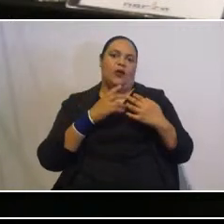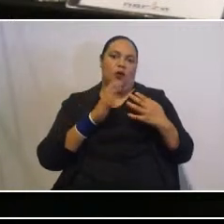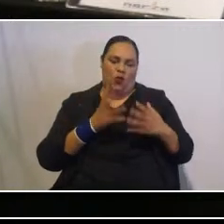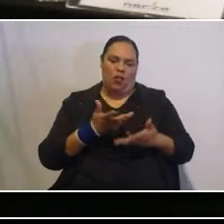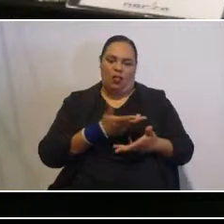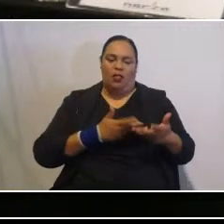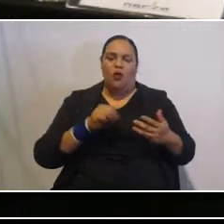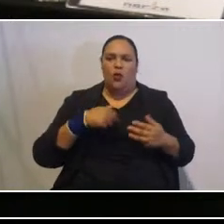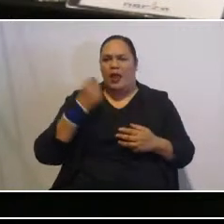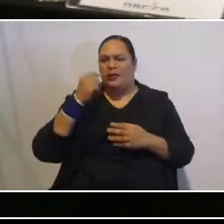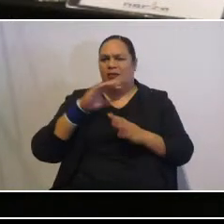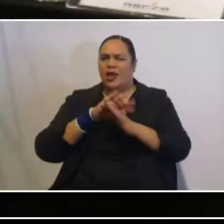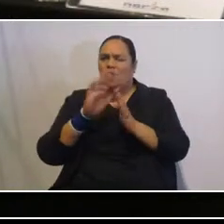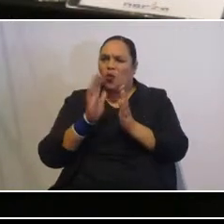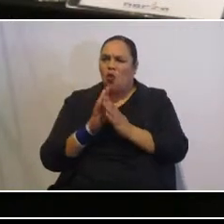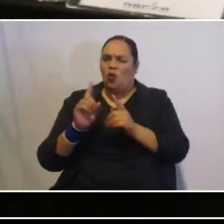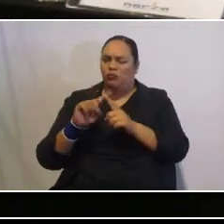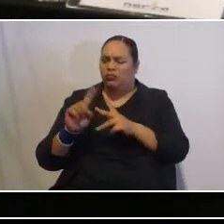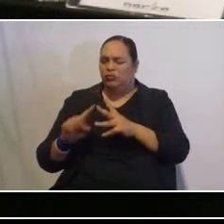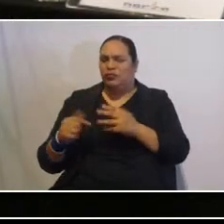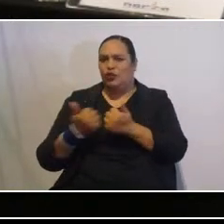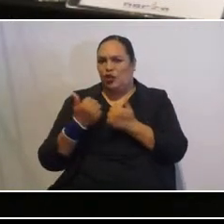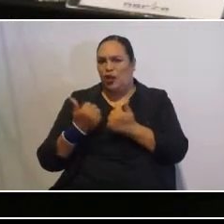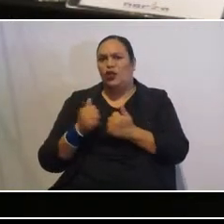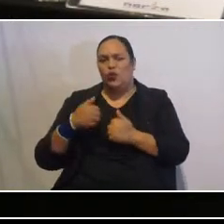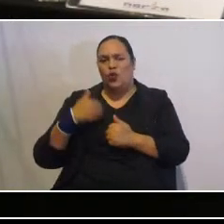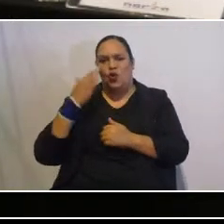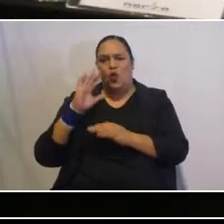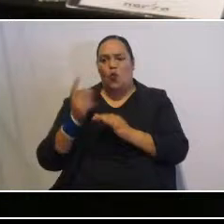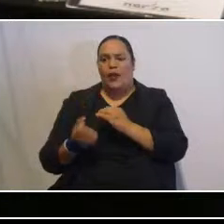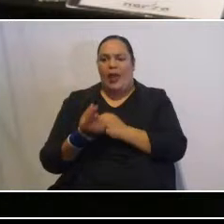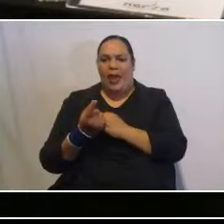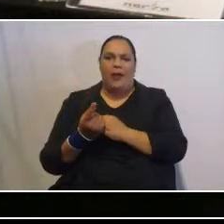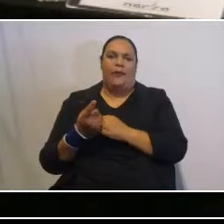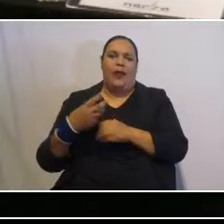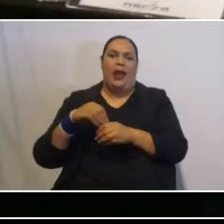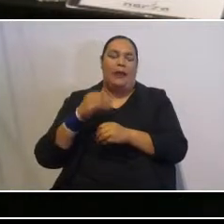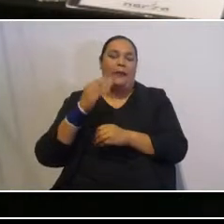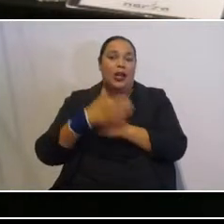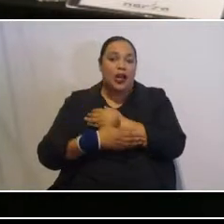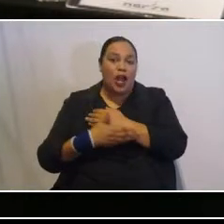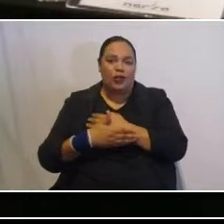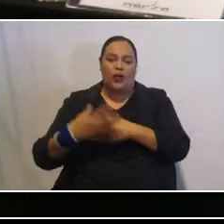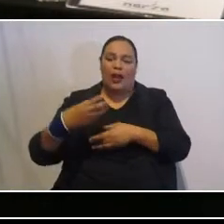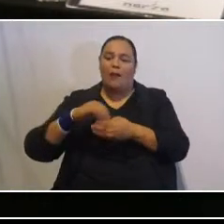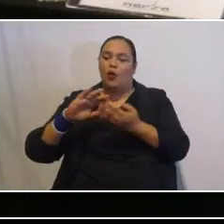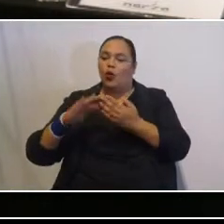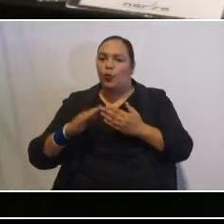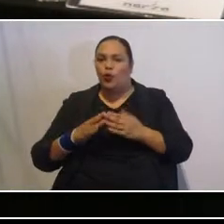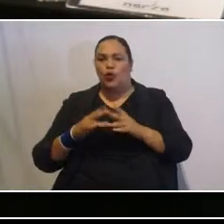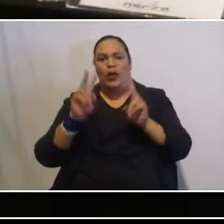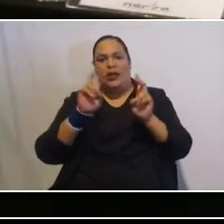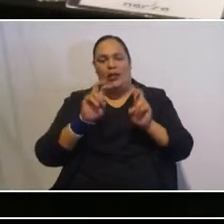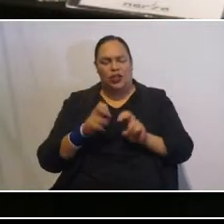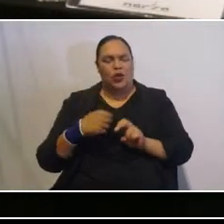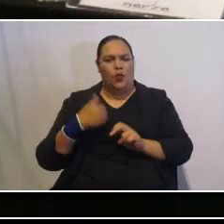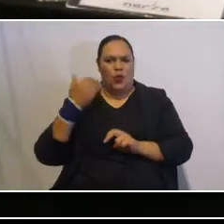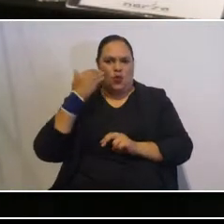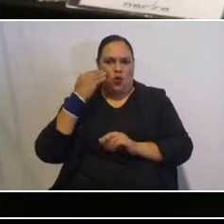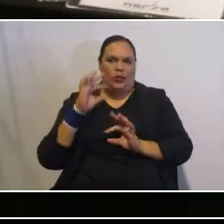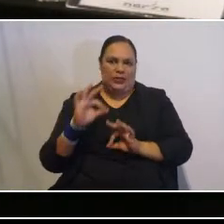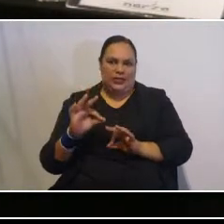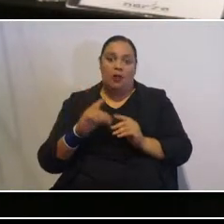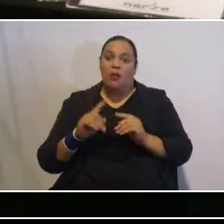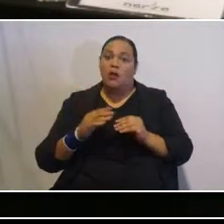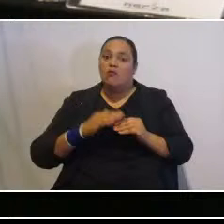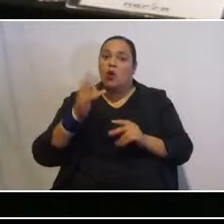we understand all of the challenges that are happening, facing the country, facing communities, facing ESCOM, and the